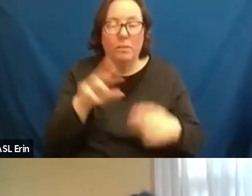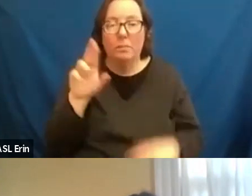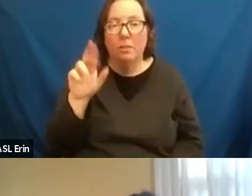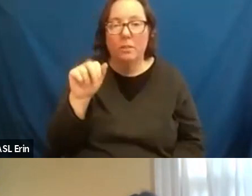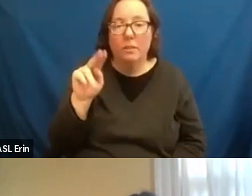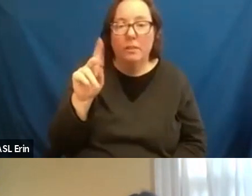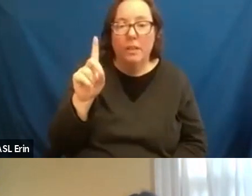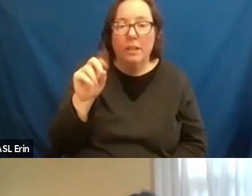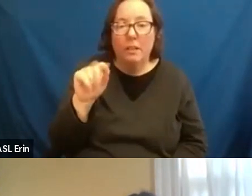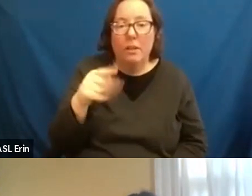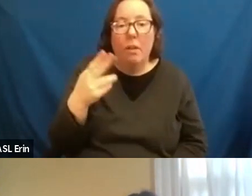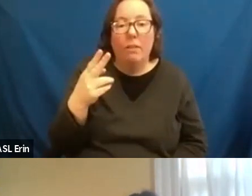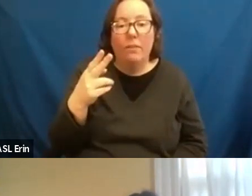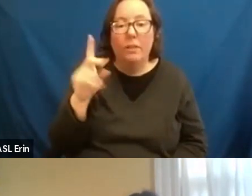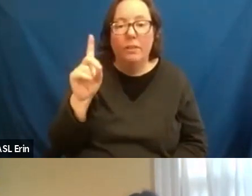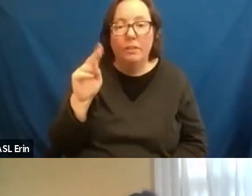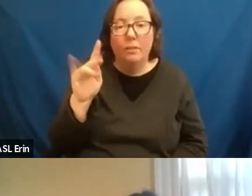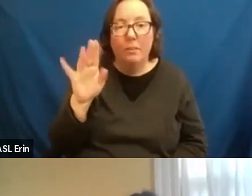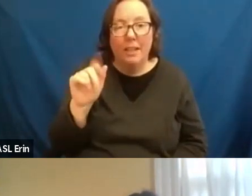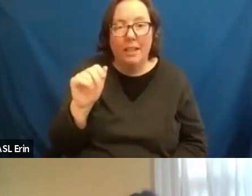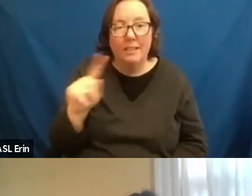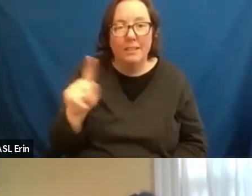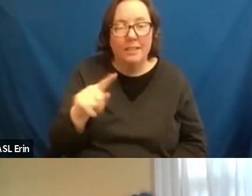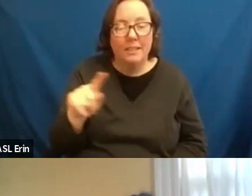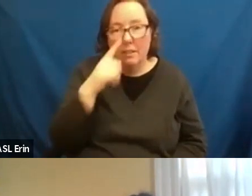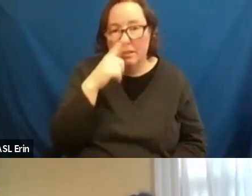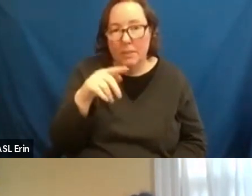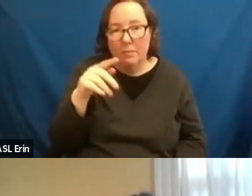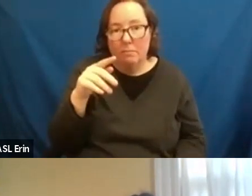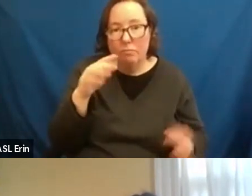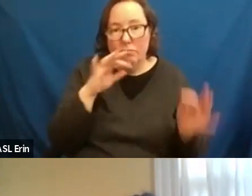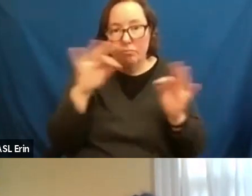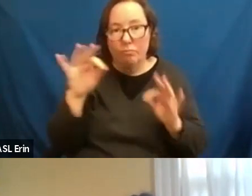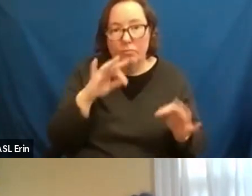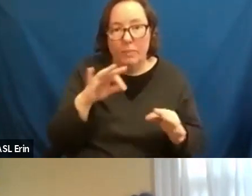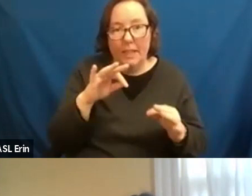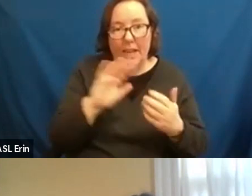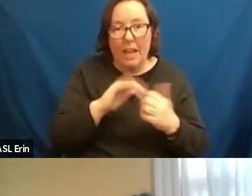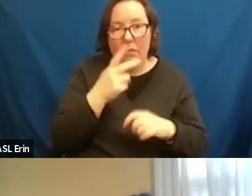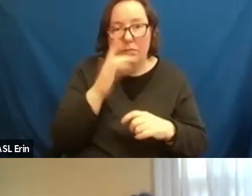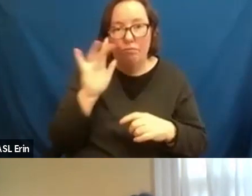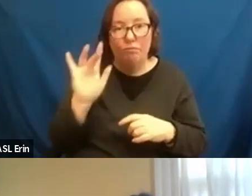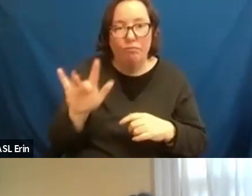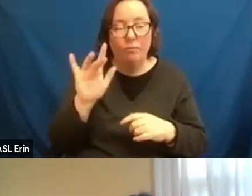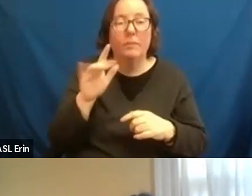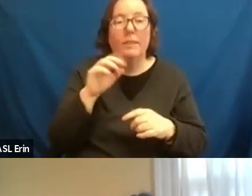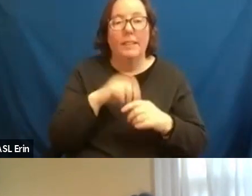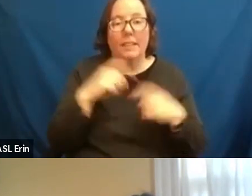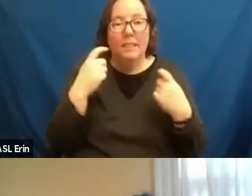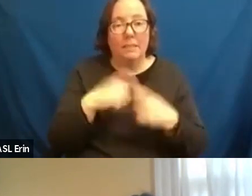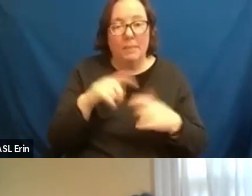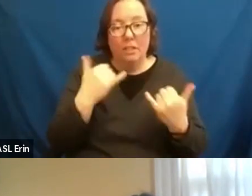Randolph Dominguez. Will you please invite our Spanish-speaking audience to switch their Zoom channel in